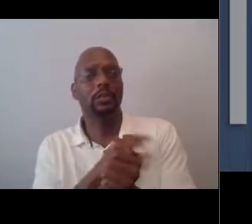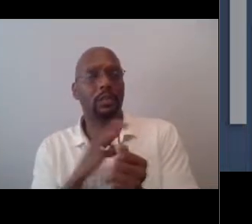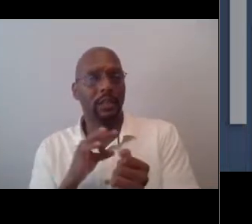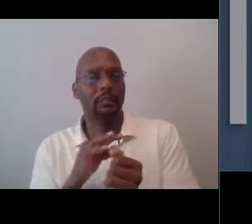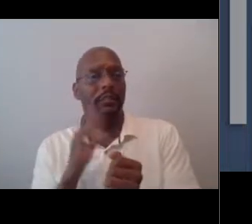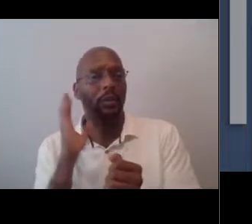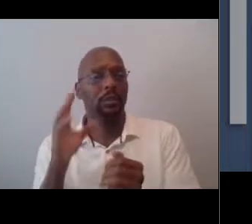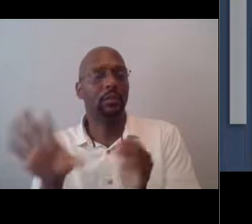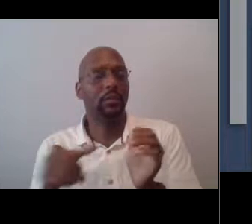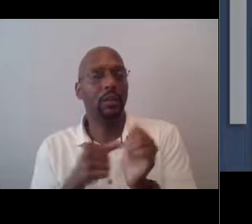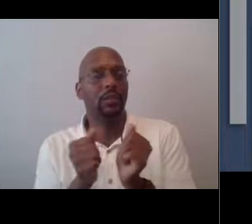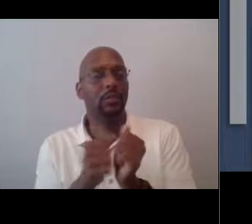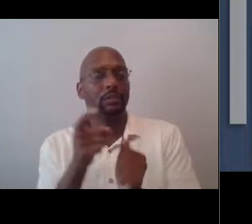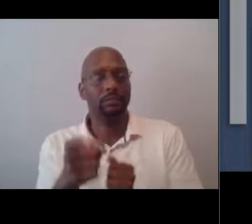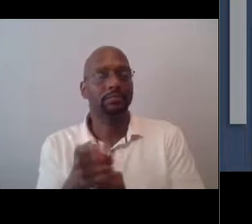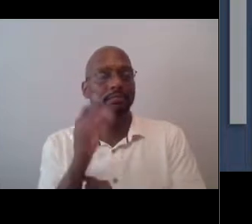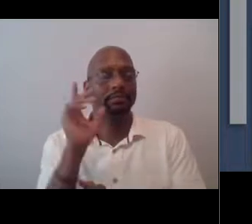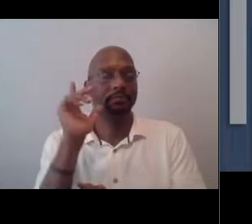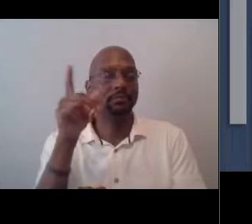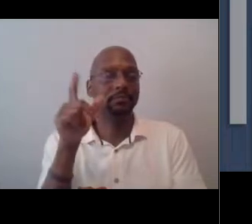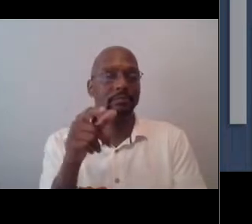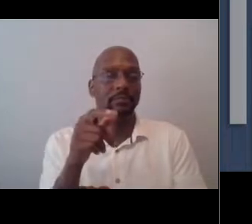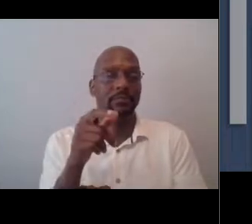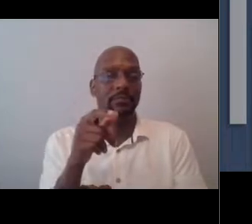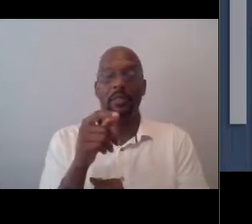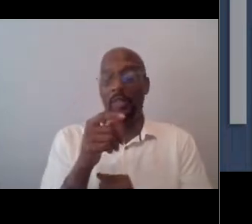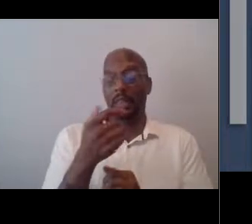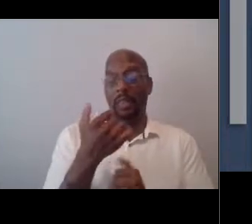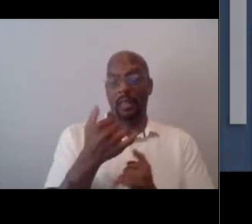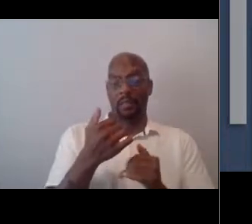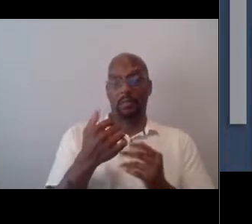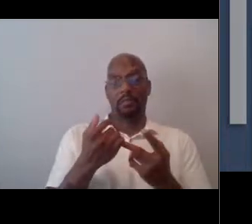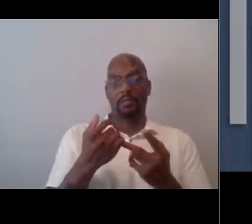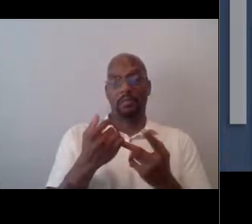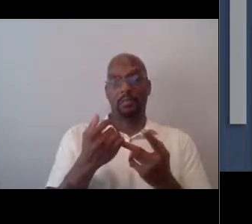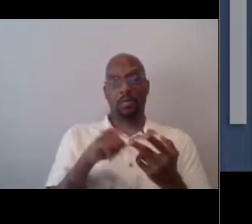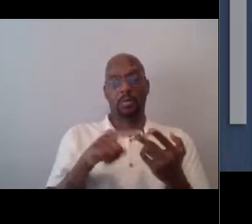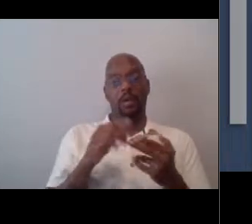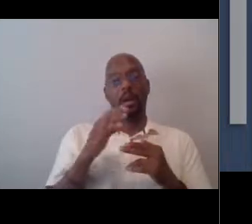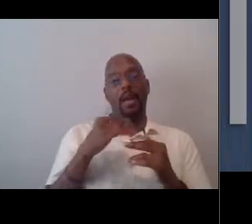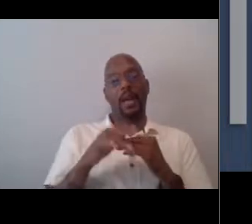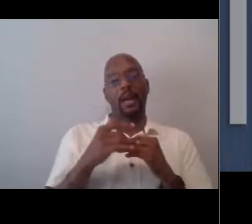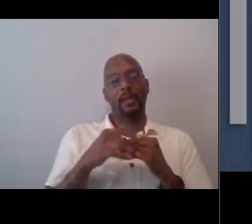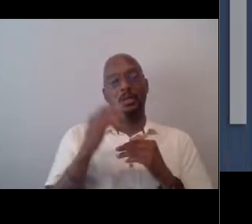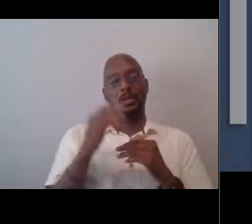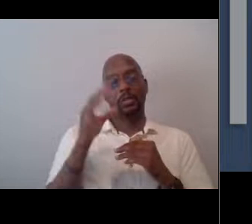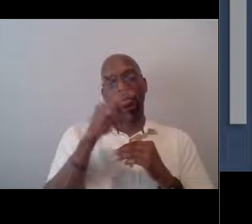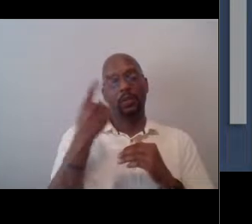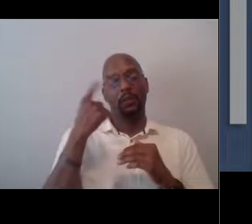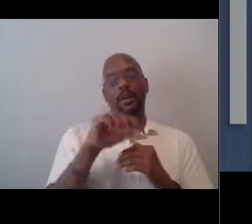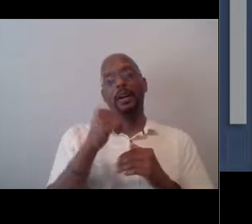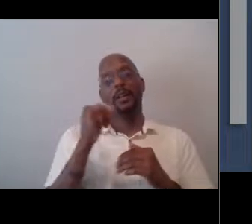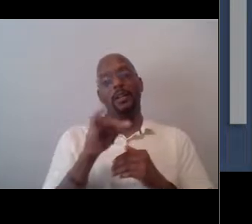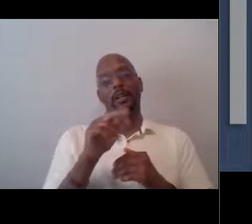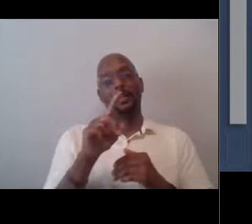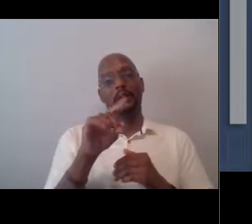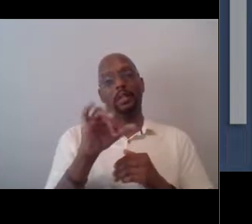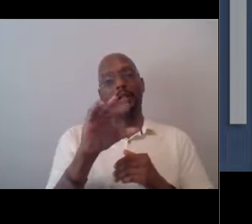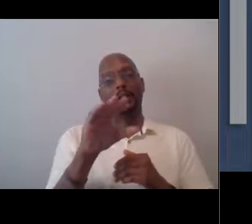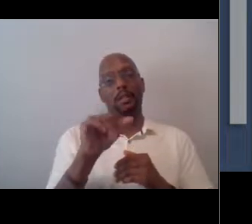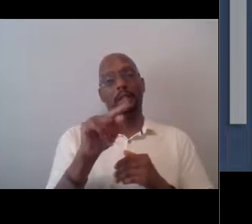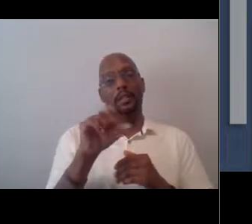you. And then on the access and where you were looking for other indicators, I can't say